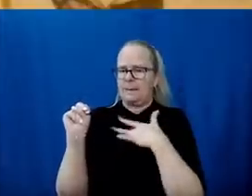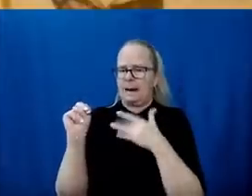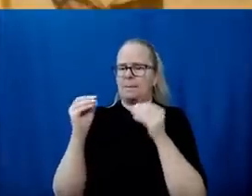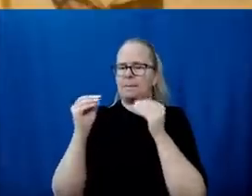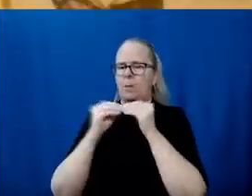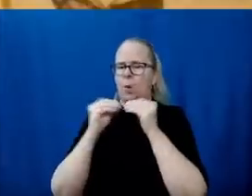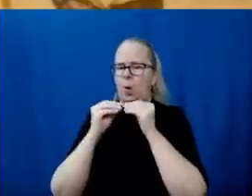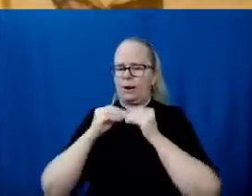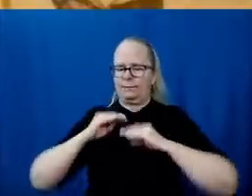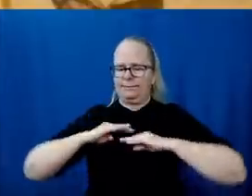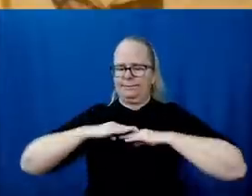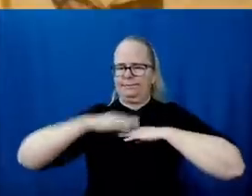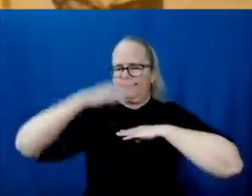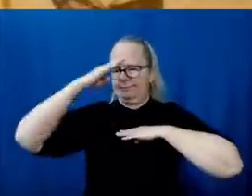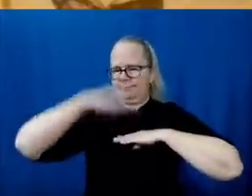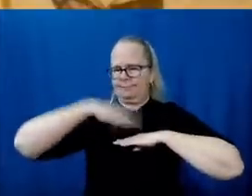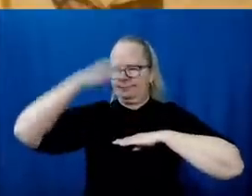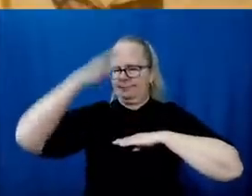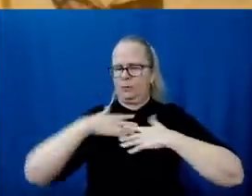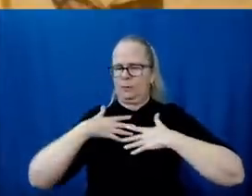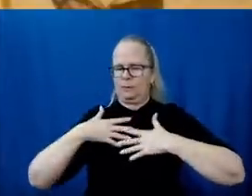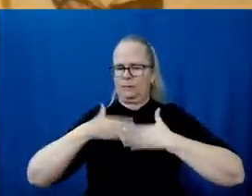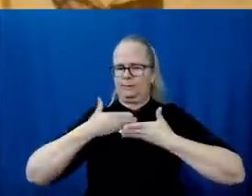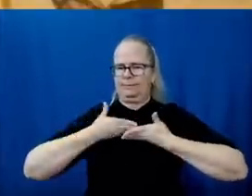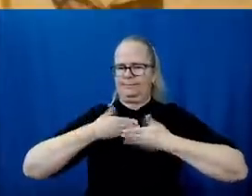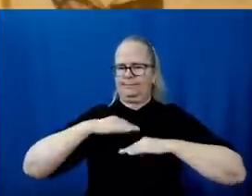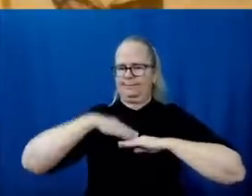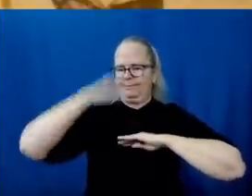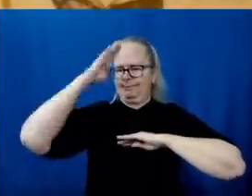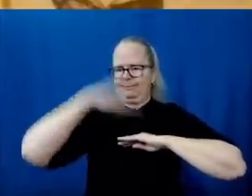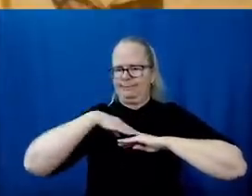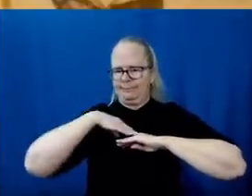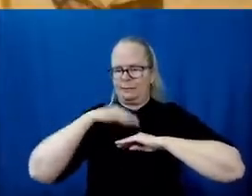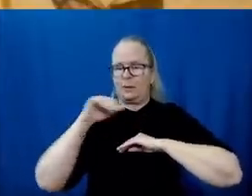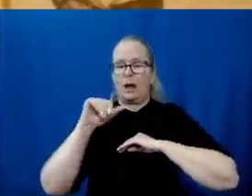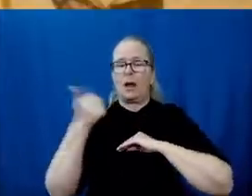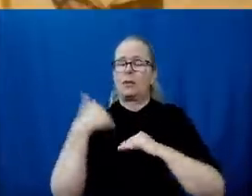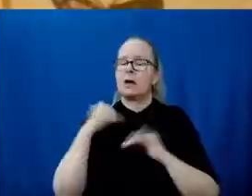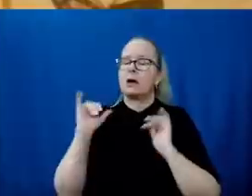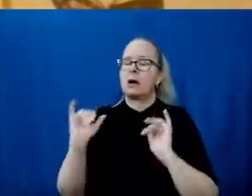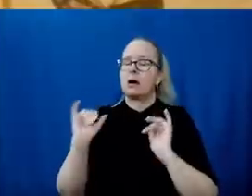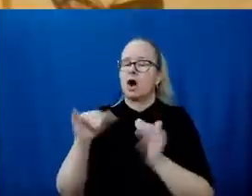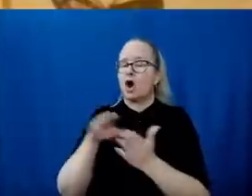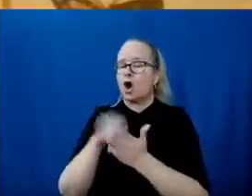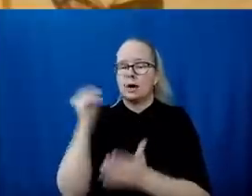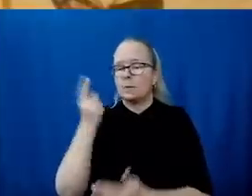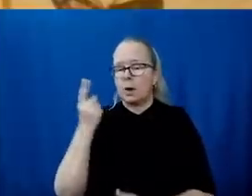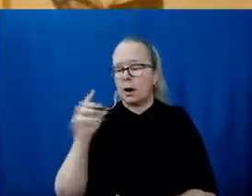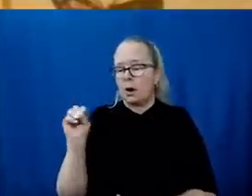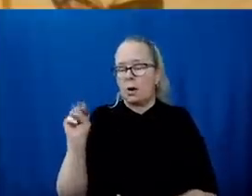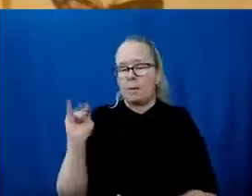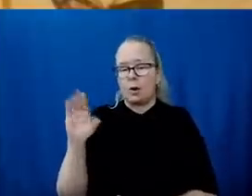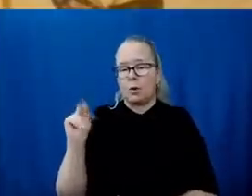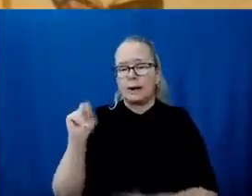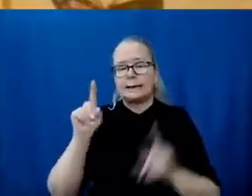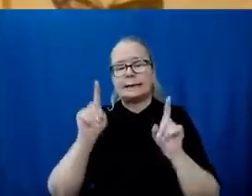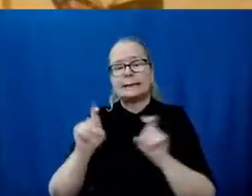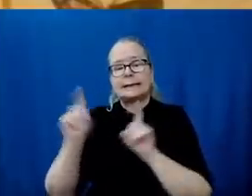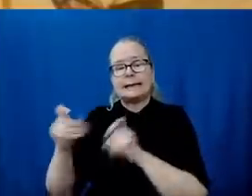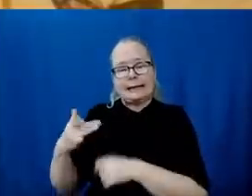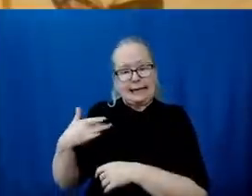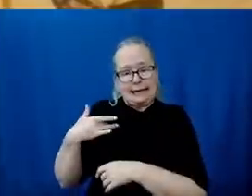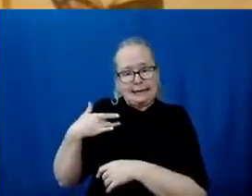that the Omicron tends to have more of those upper respiratory type symptoms. The other thing that we're learning about Omicron is that